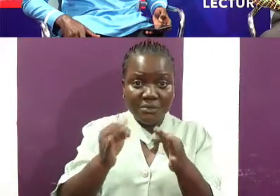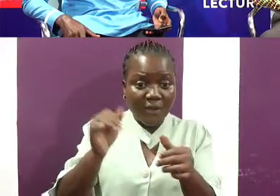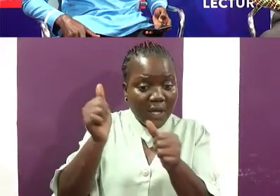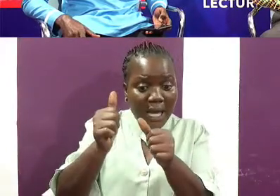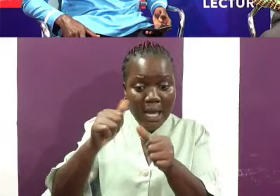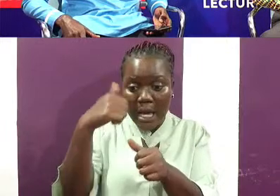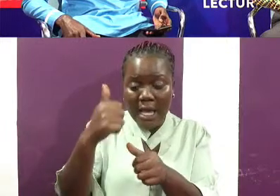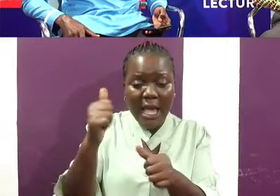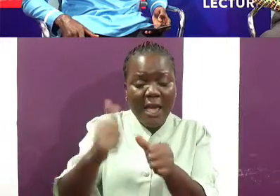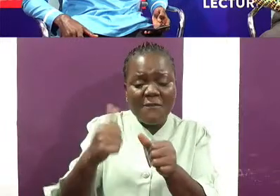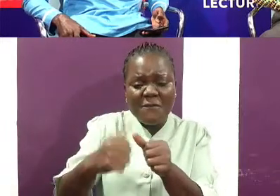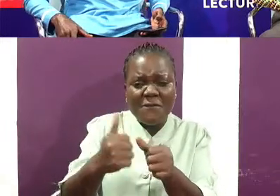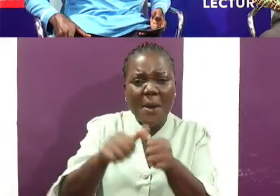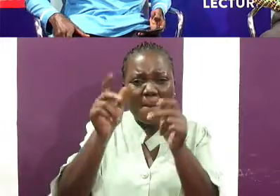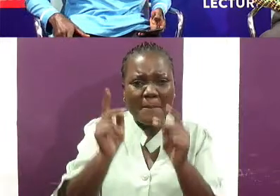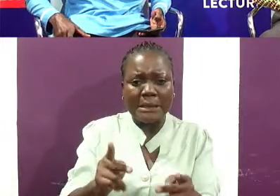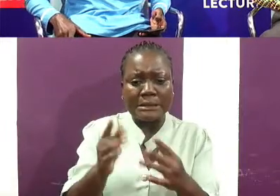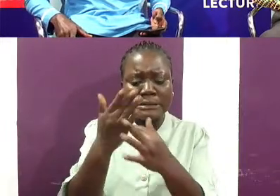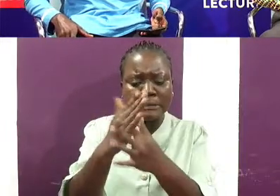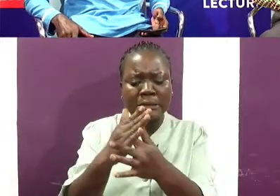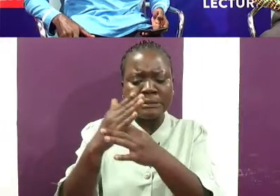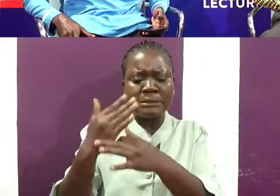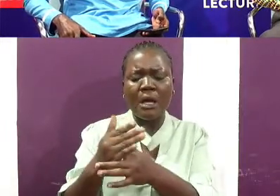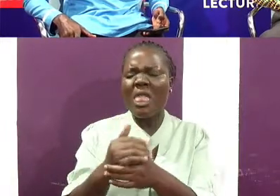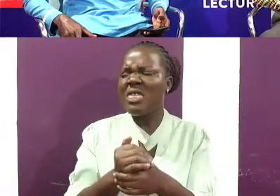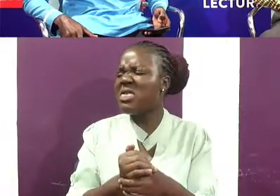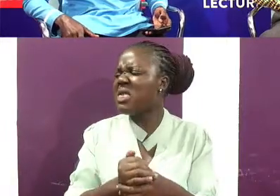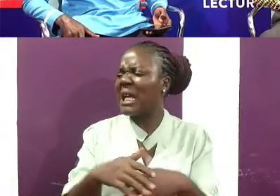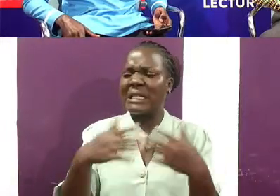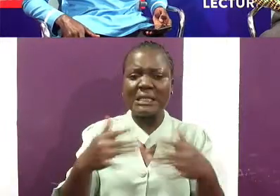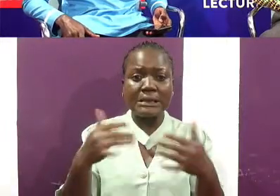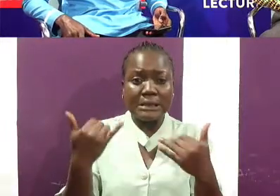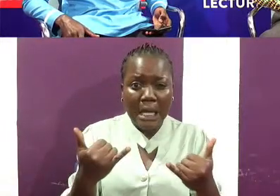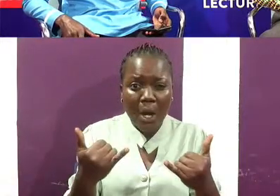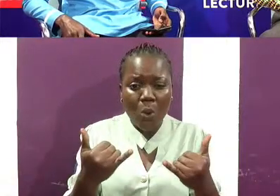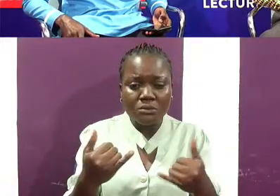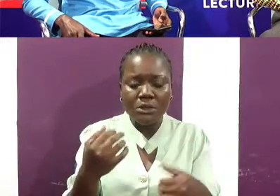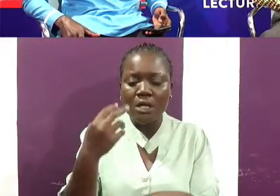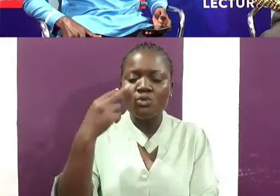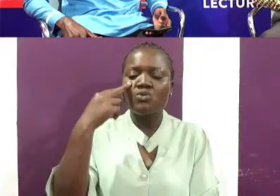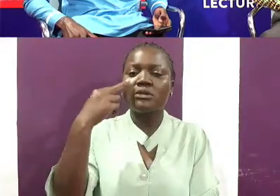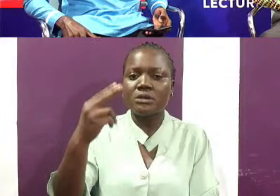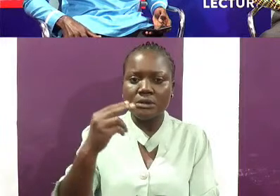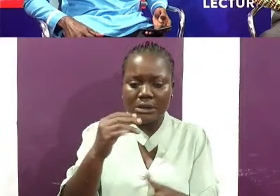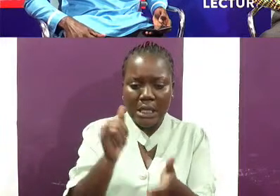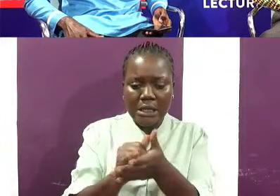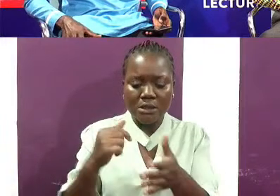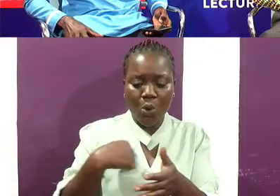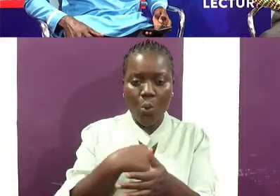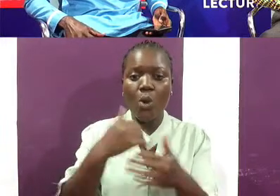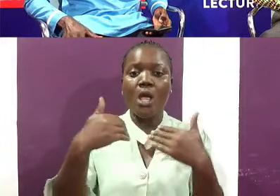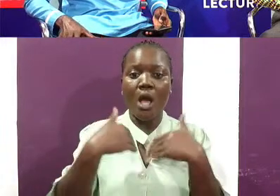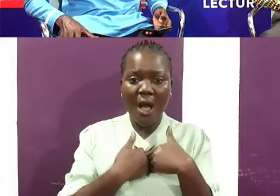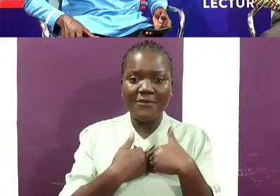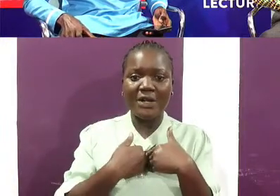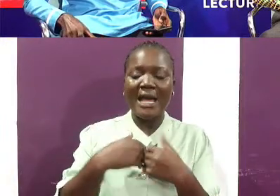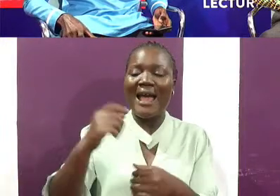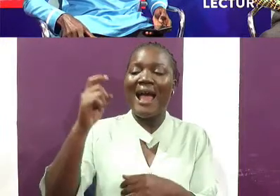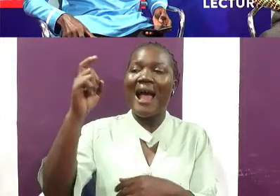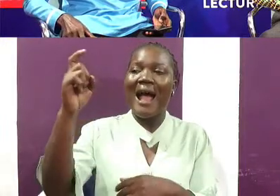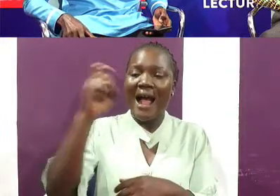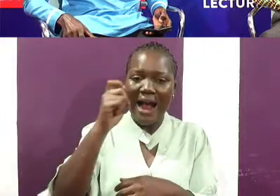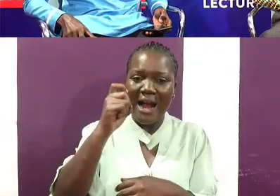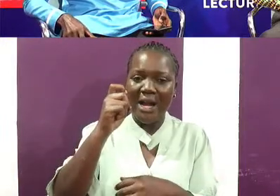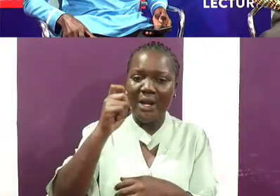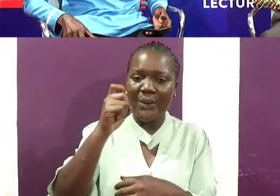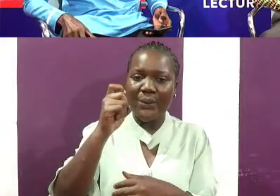bebre ke nam over 100,000 viewers but enuanom no enhye da enhye ade no even dodo kwa no pukra